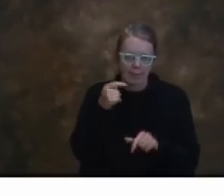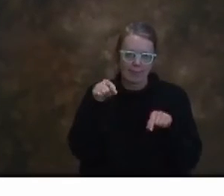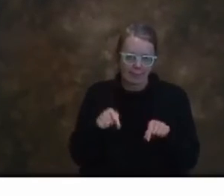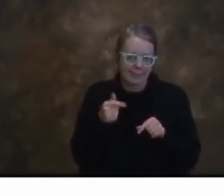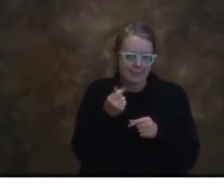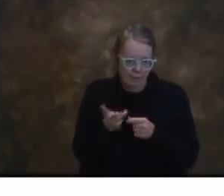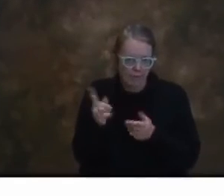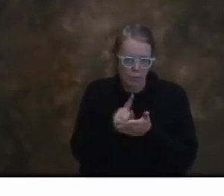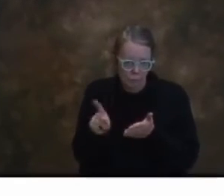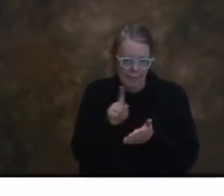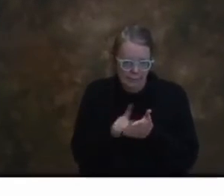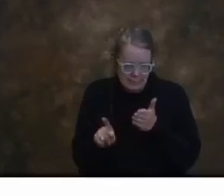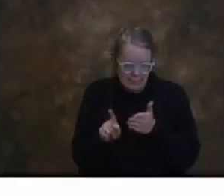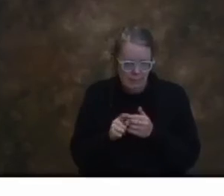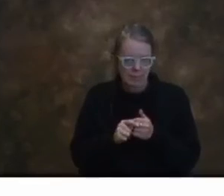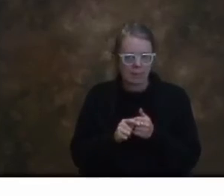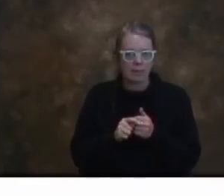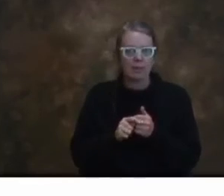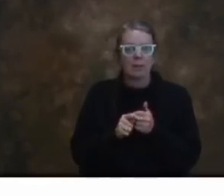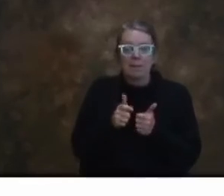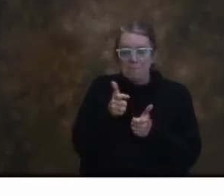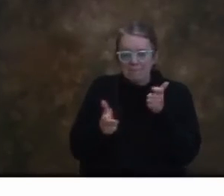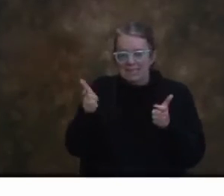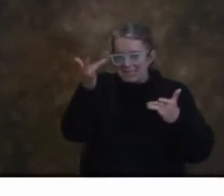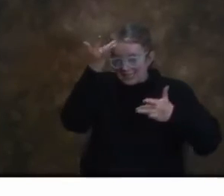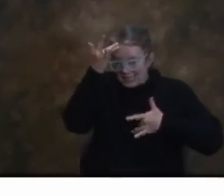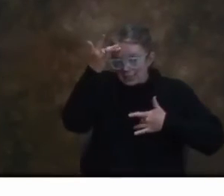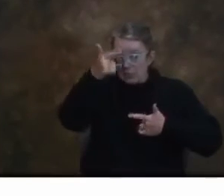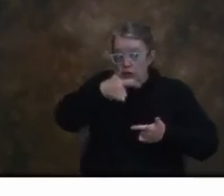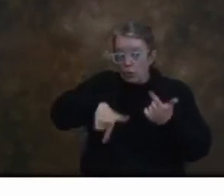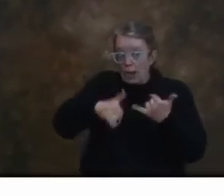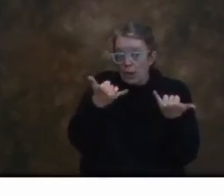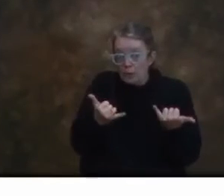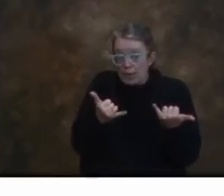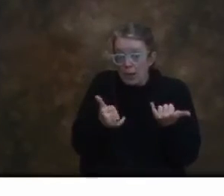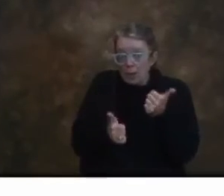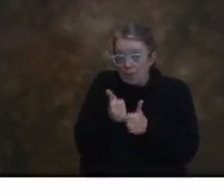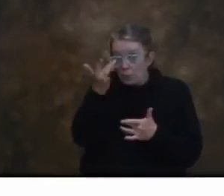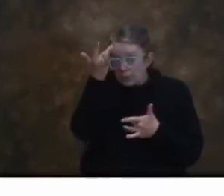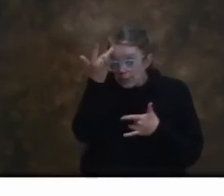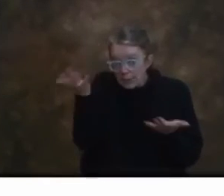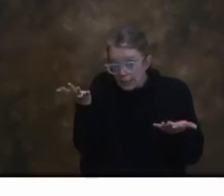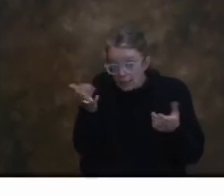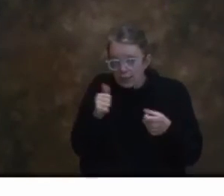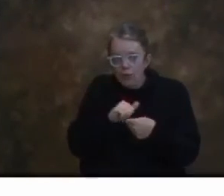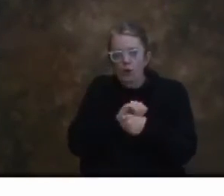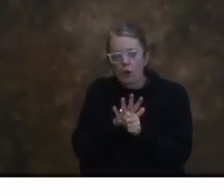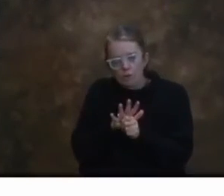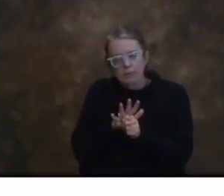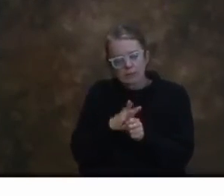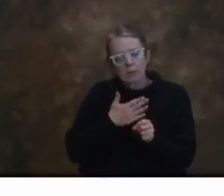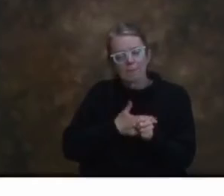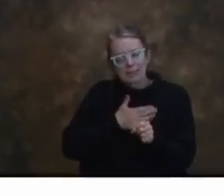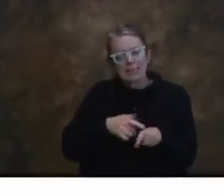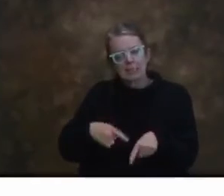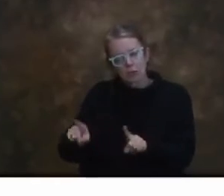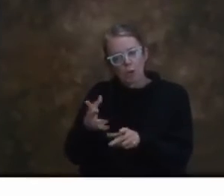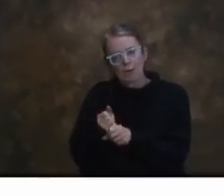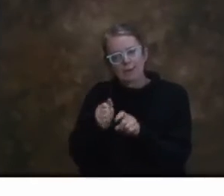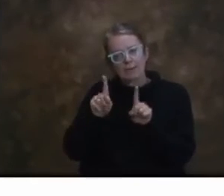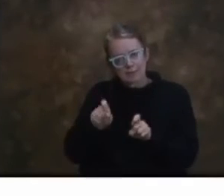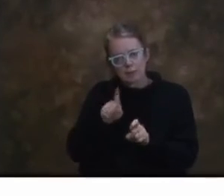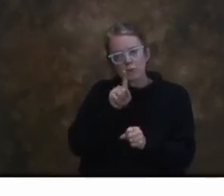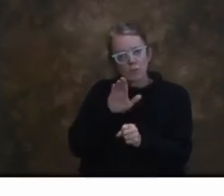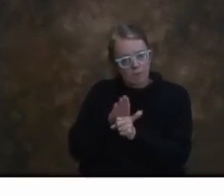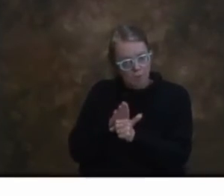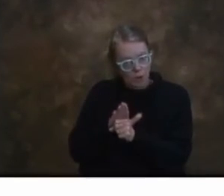is circulating right now is COVID. So go get yourself tested just to confirm, and please stay home.